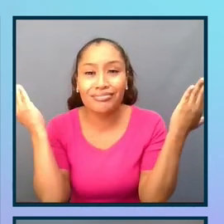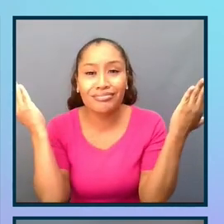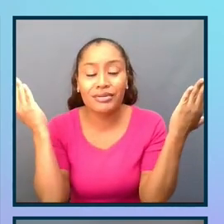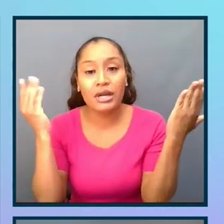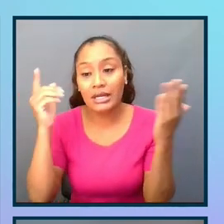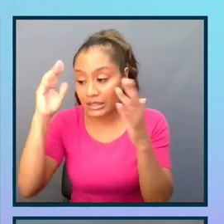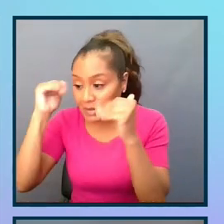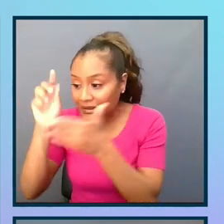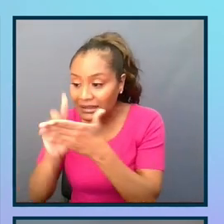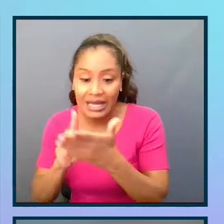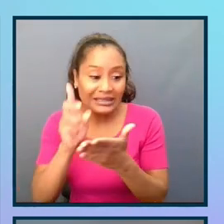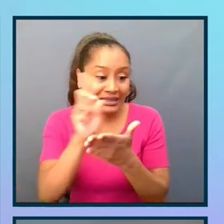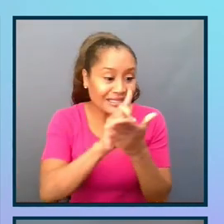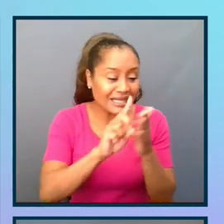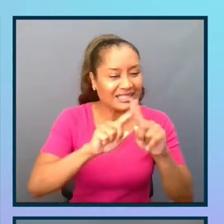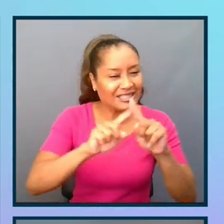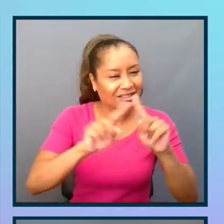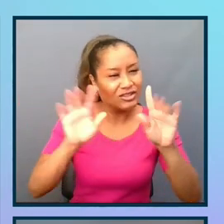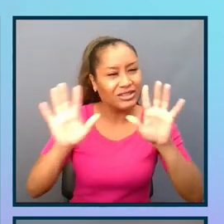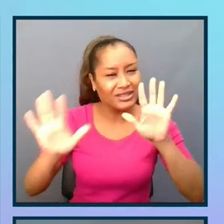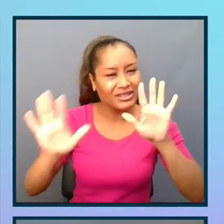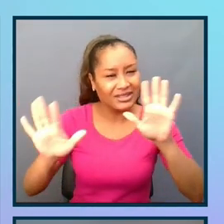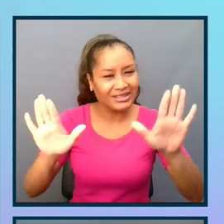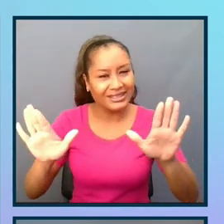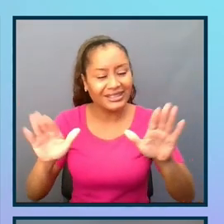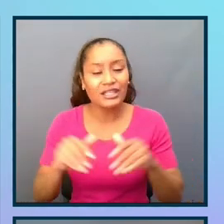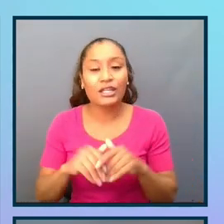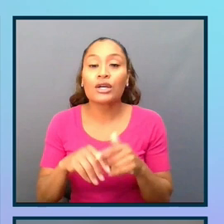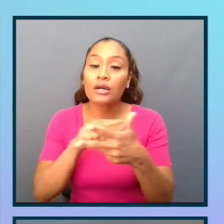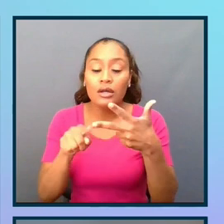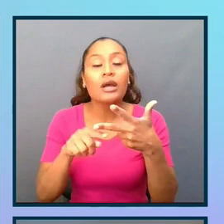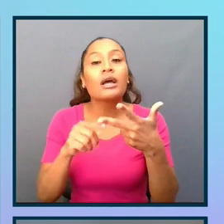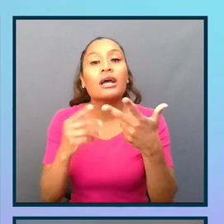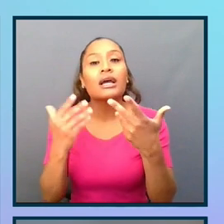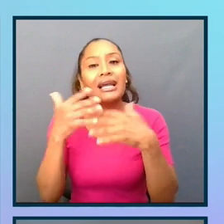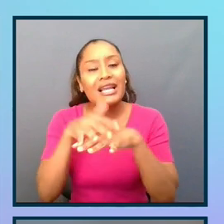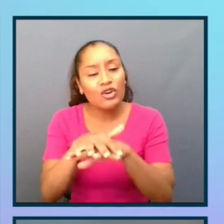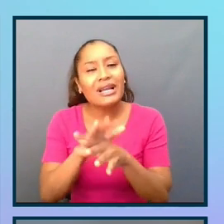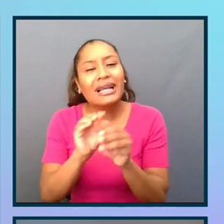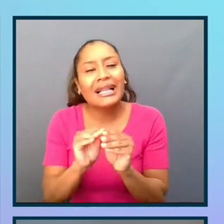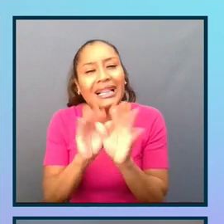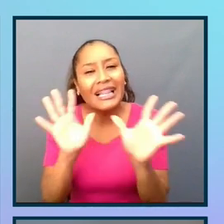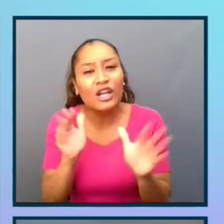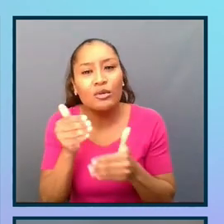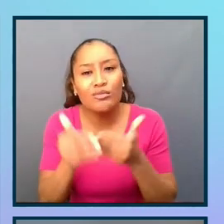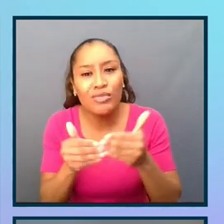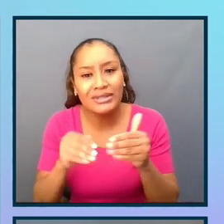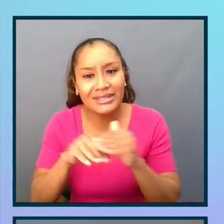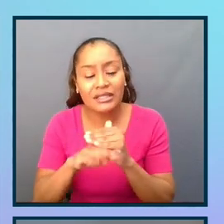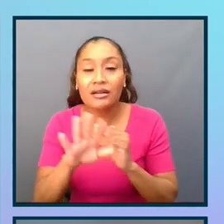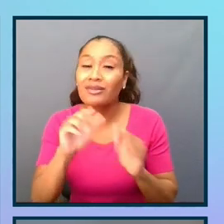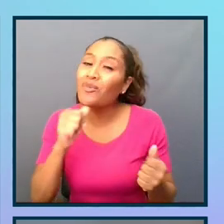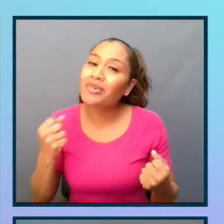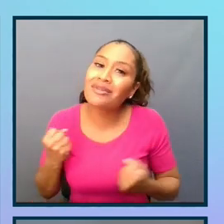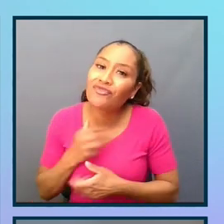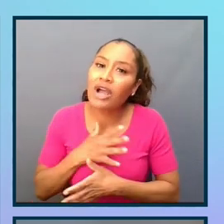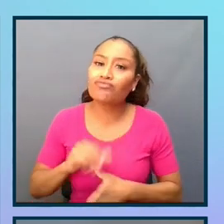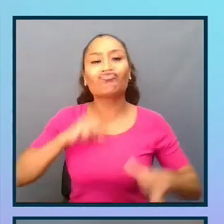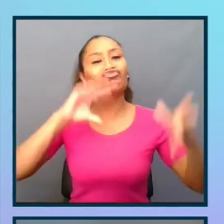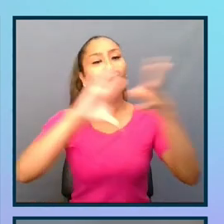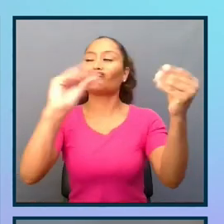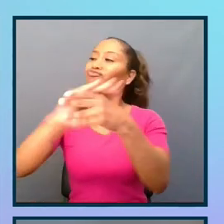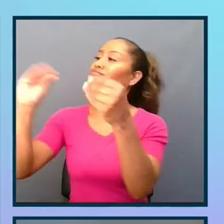platform. Third, integrate the clear processes for accessibility and don't be afraid to share them proudly across